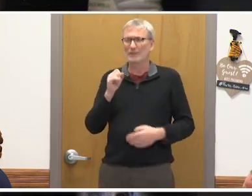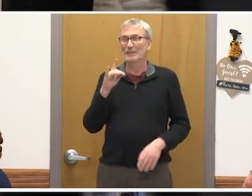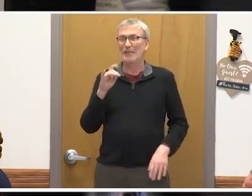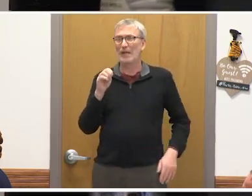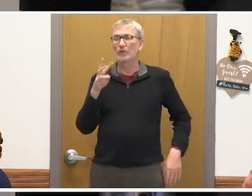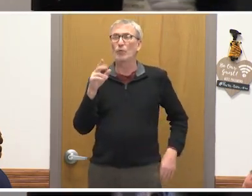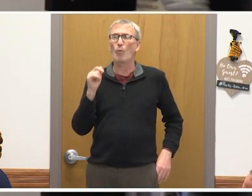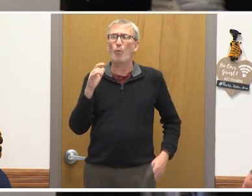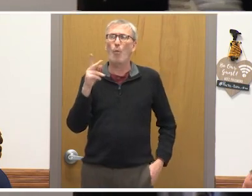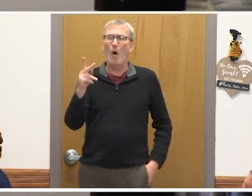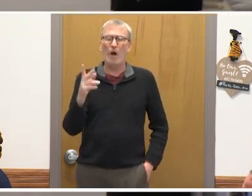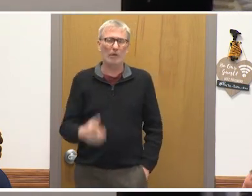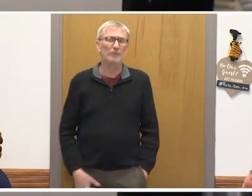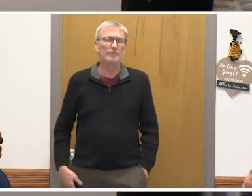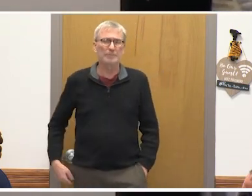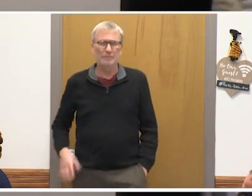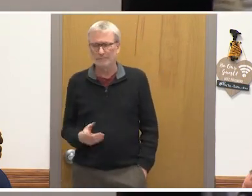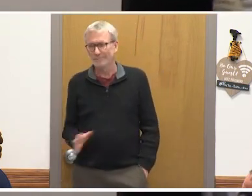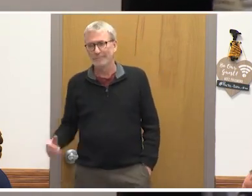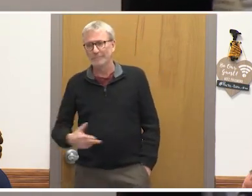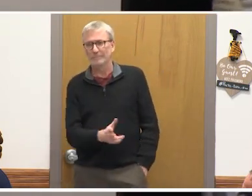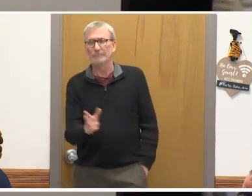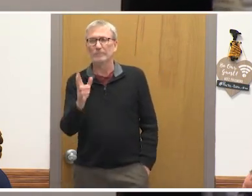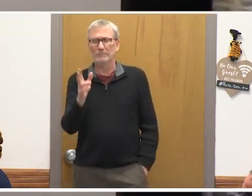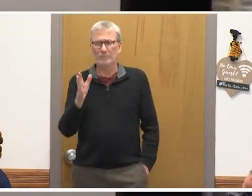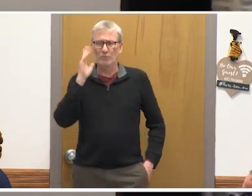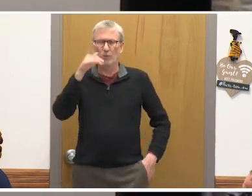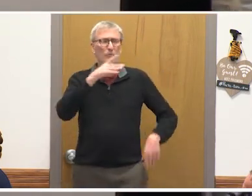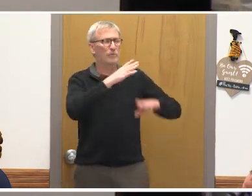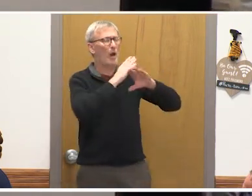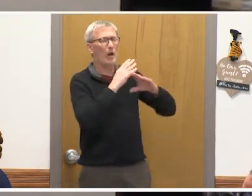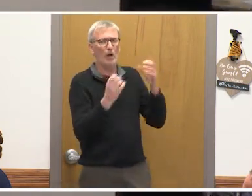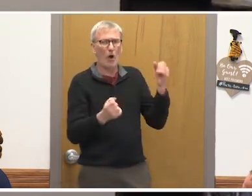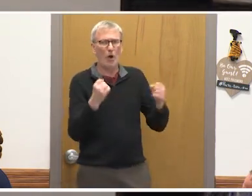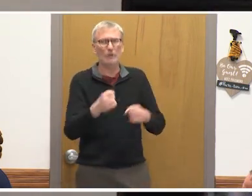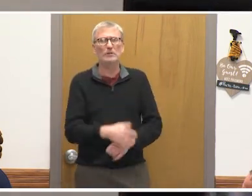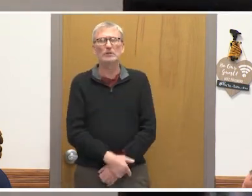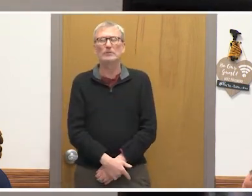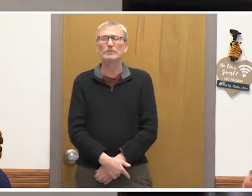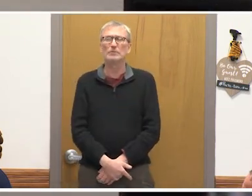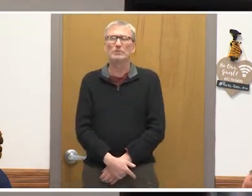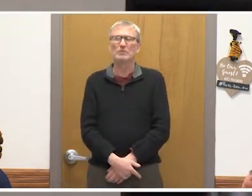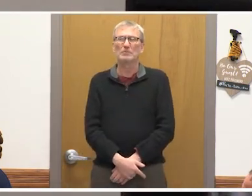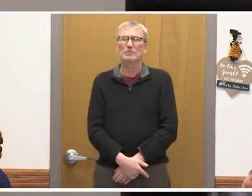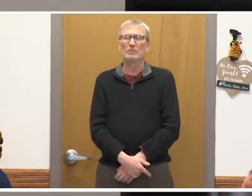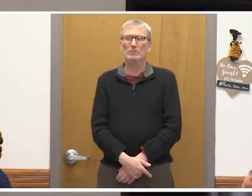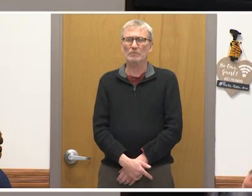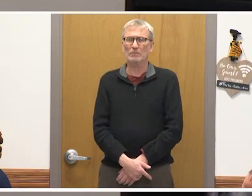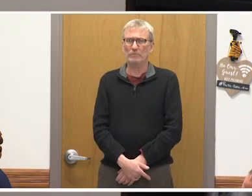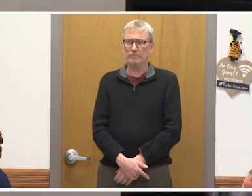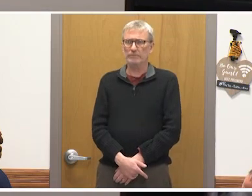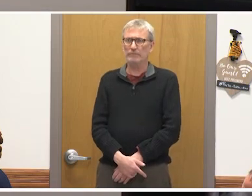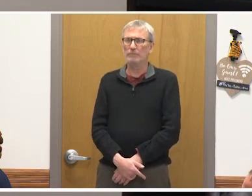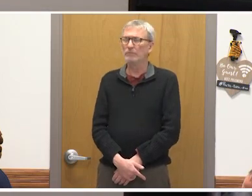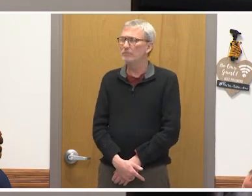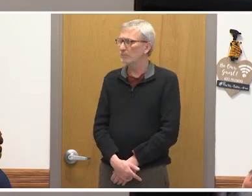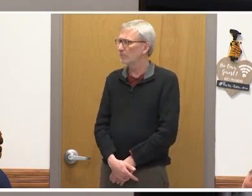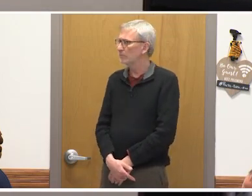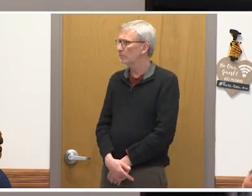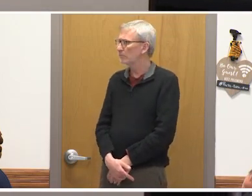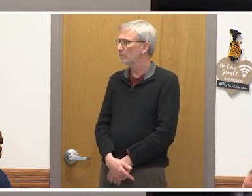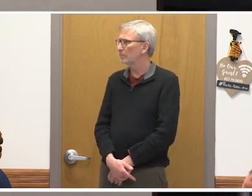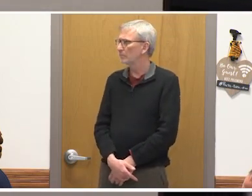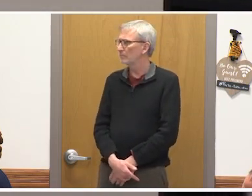physical barrier, vertical element to separate out the sidewalk zone and the mixing zone that is the